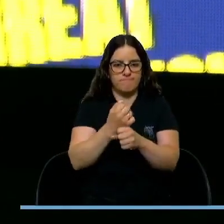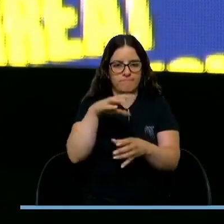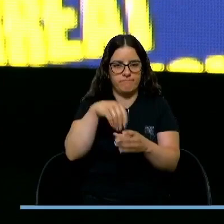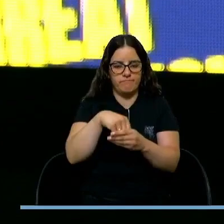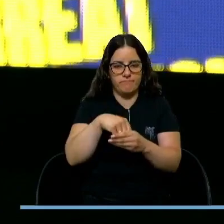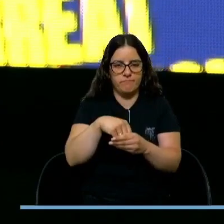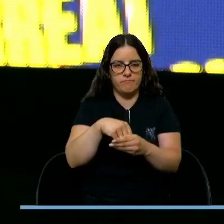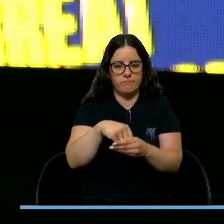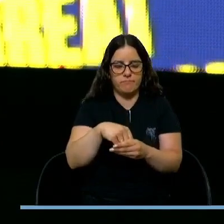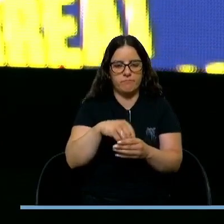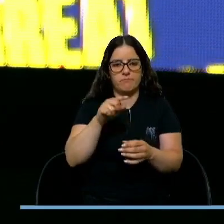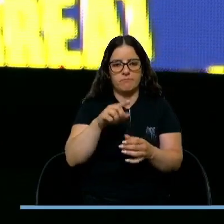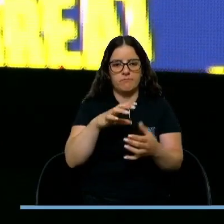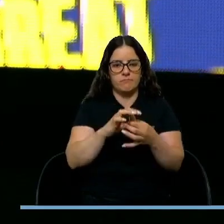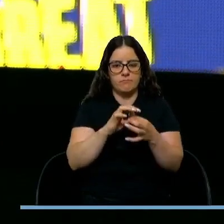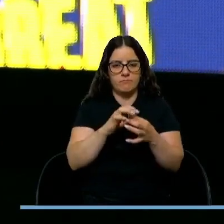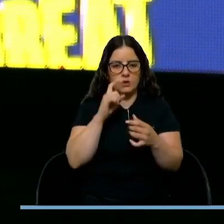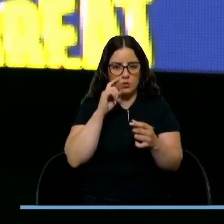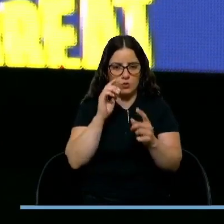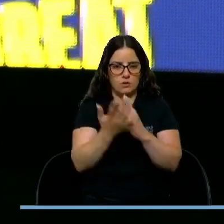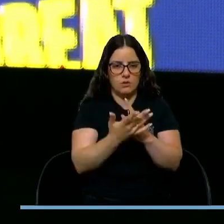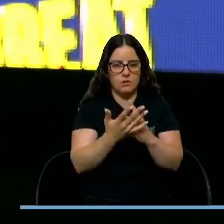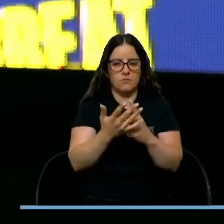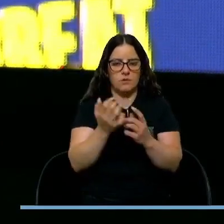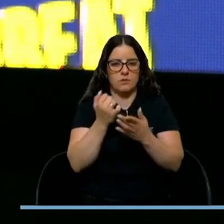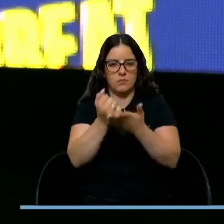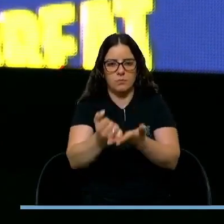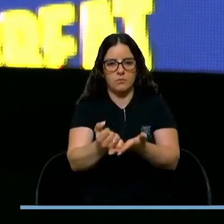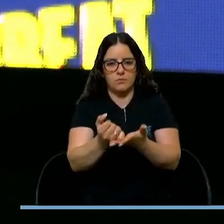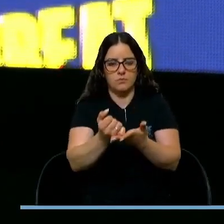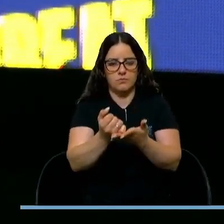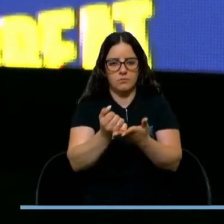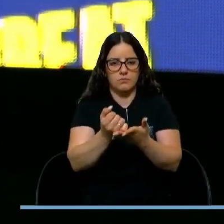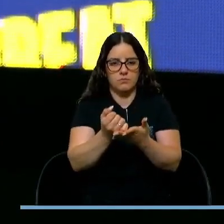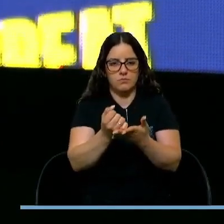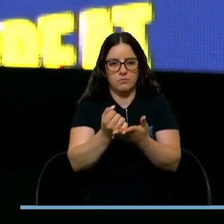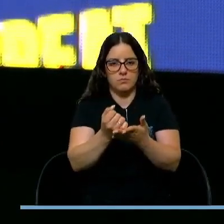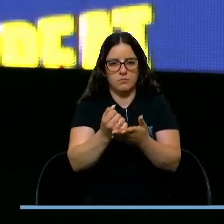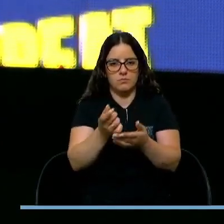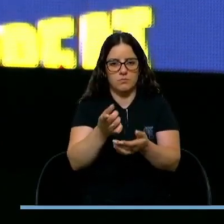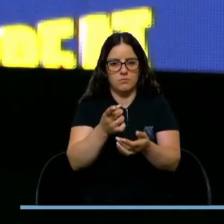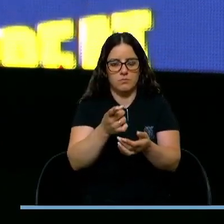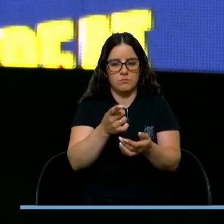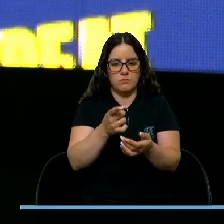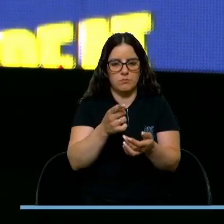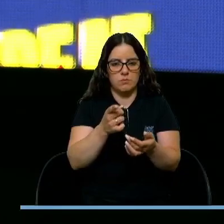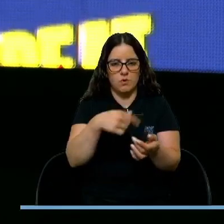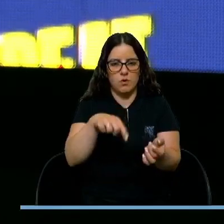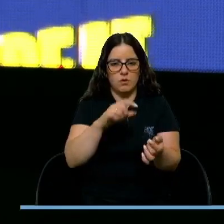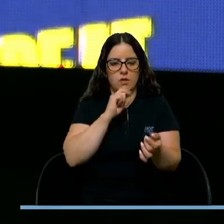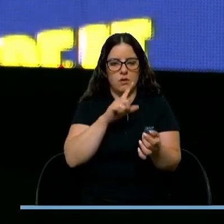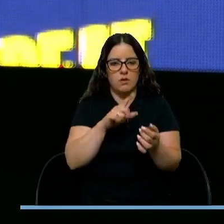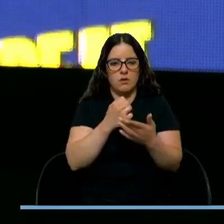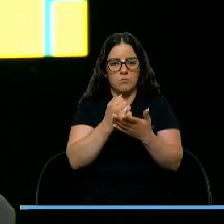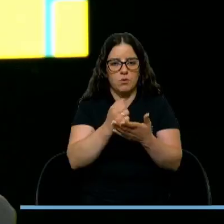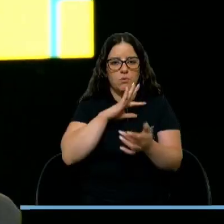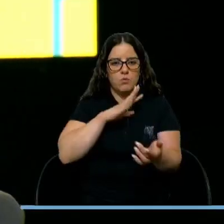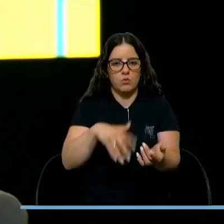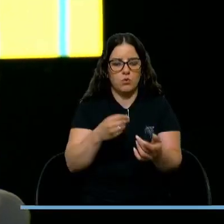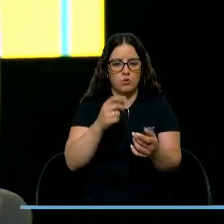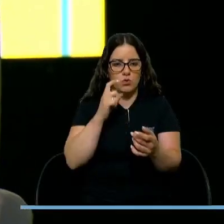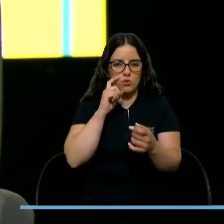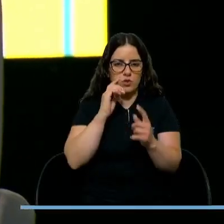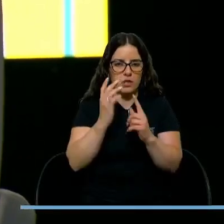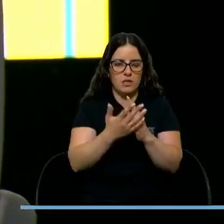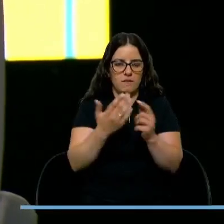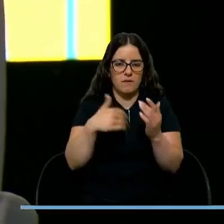for an approach to sustainability, for our approach that is on contributing to a better sustainable